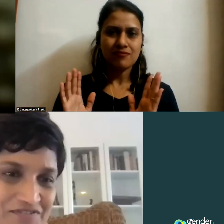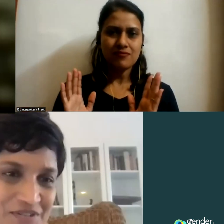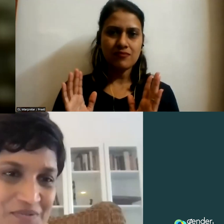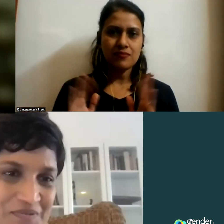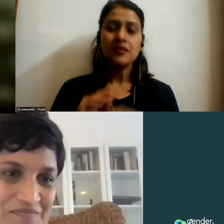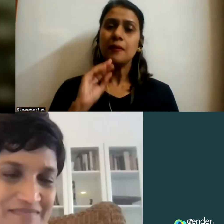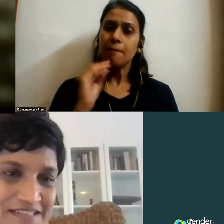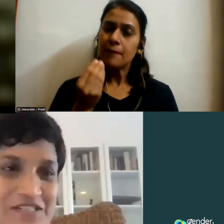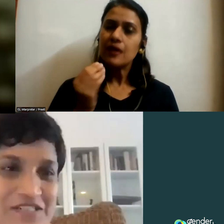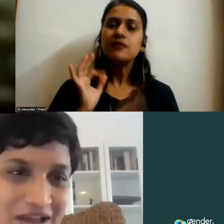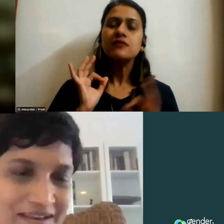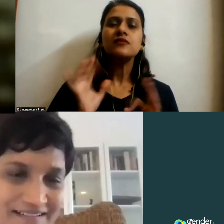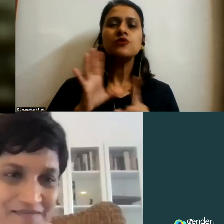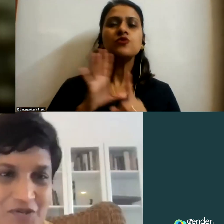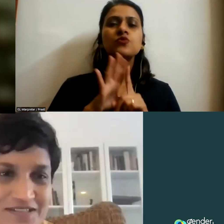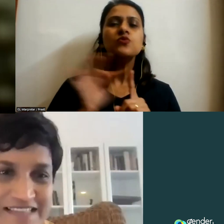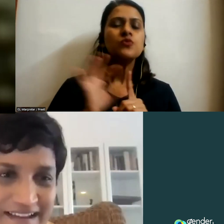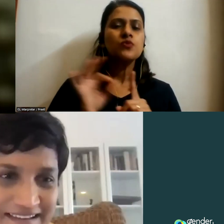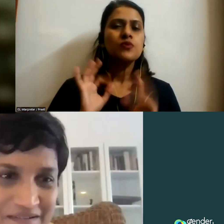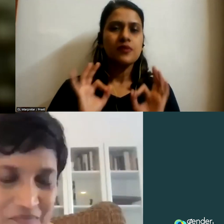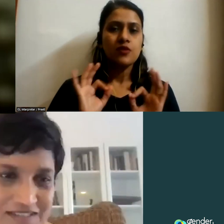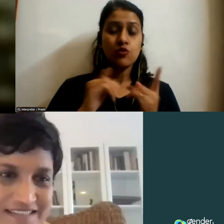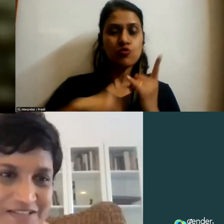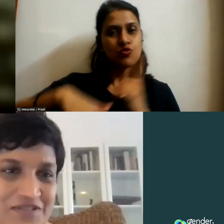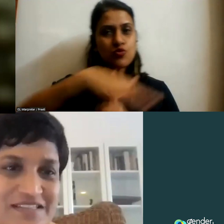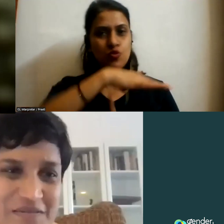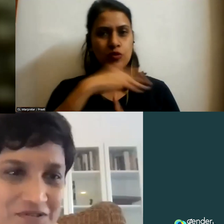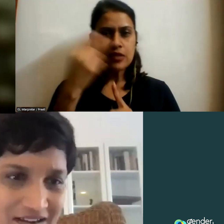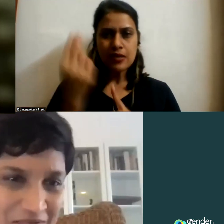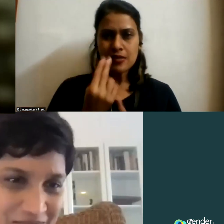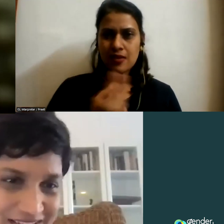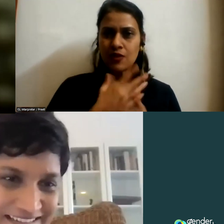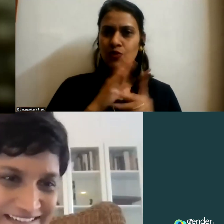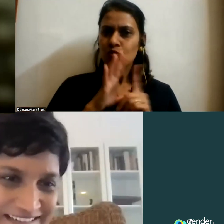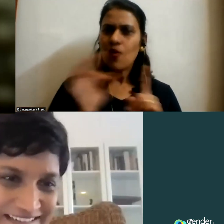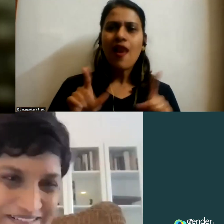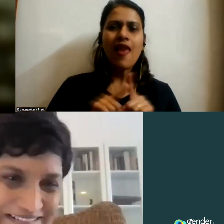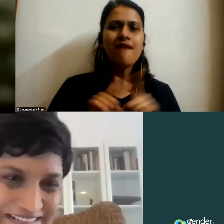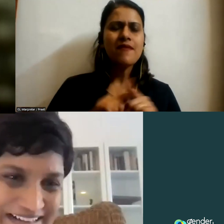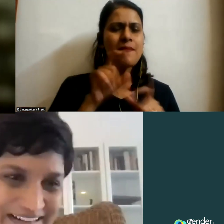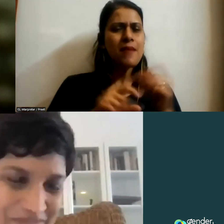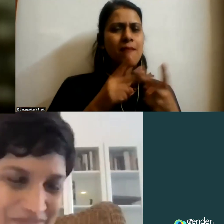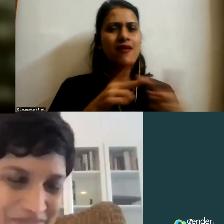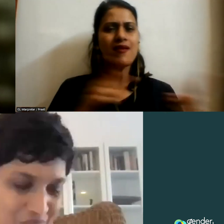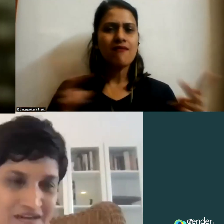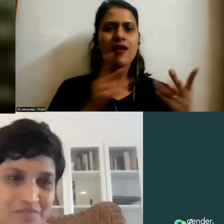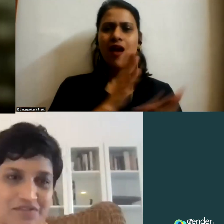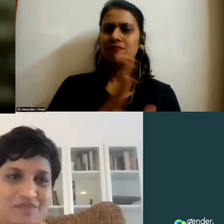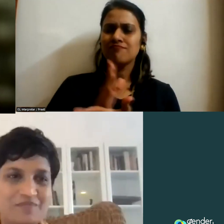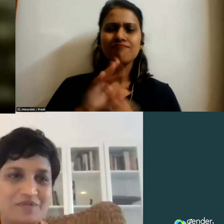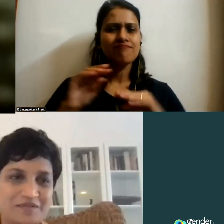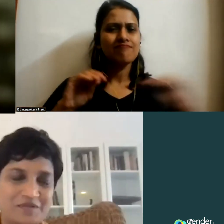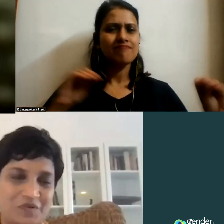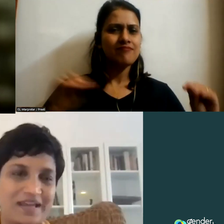sort of to distribute. I mean, social design processes also distributes accountability, Mm-hmm. It has more number